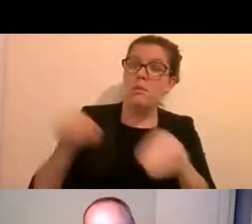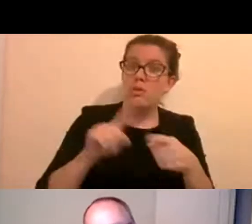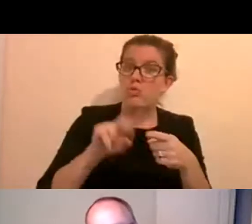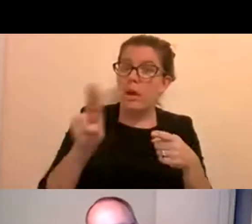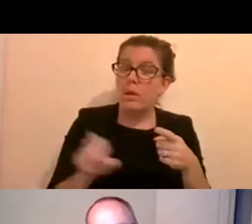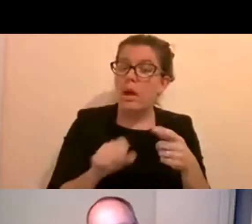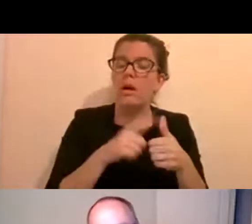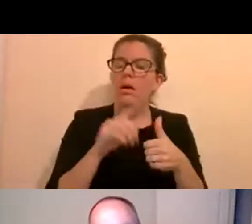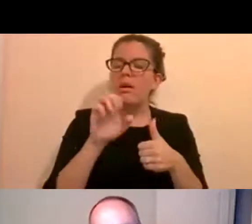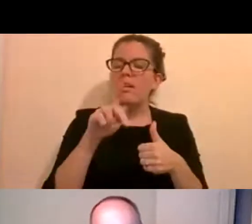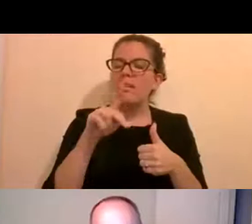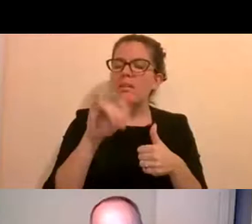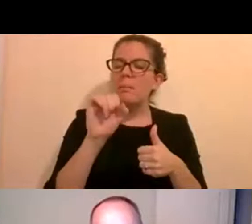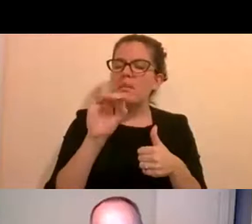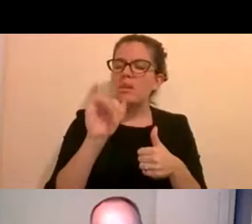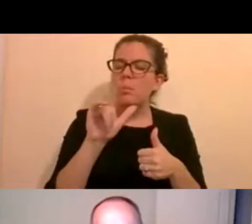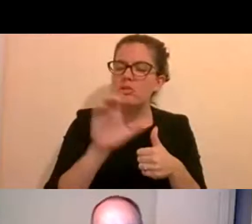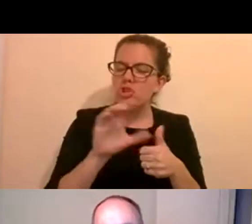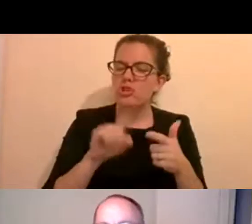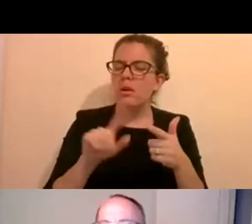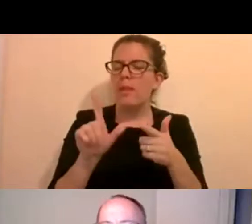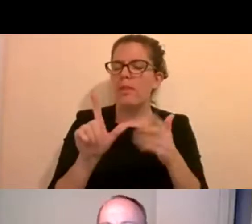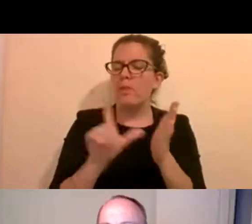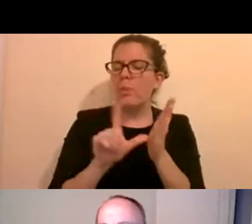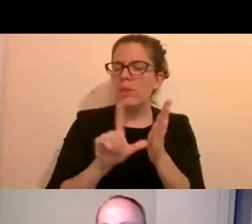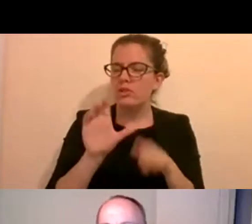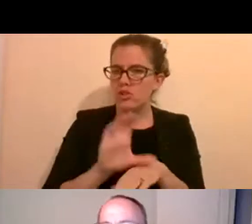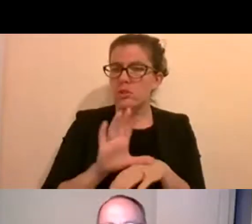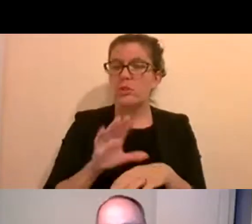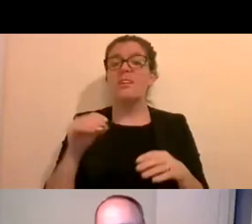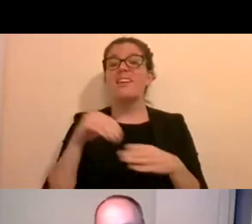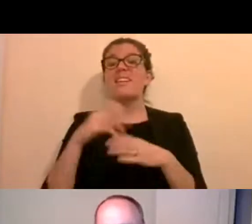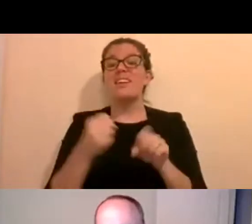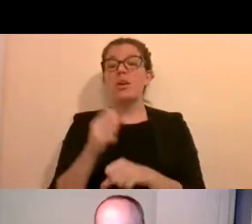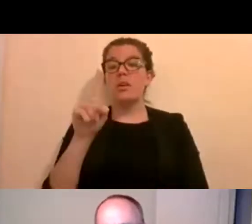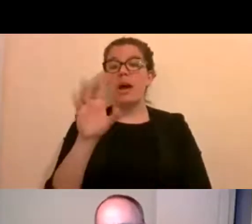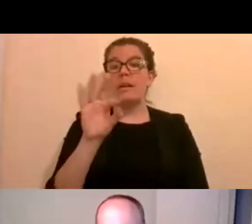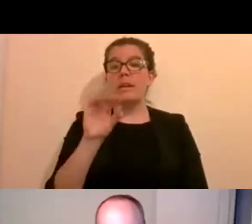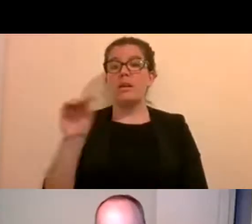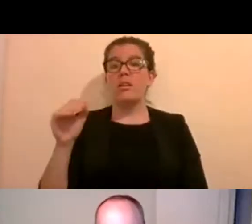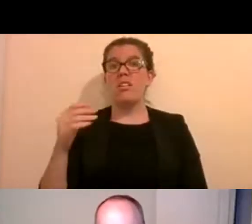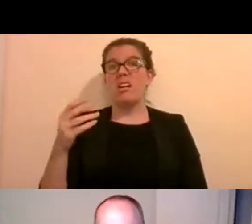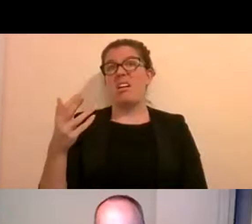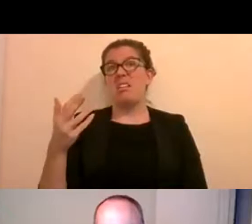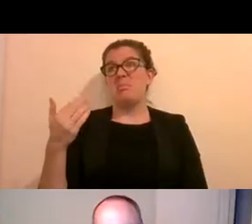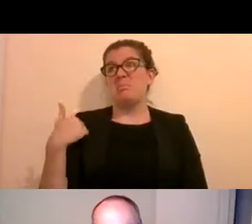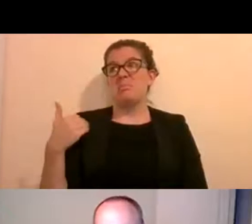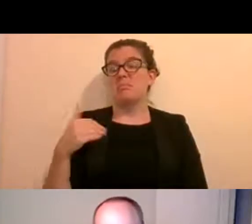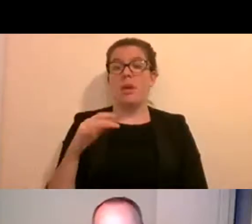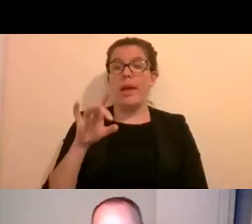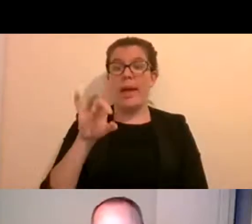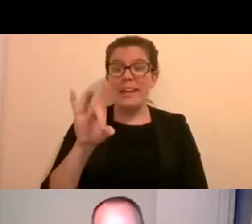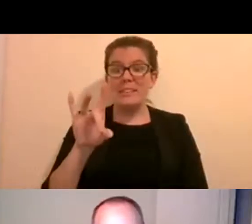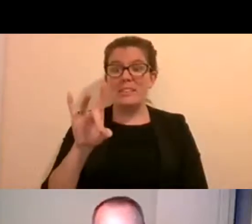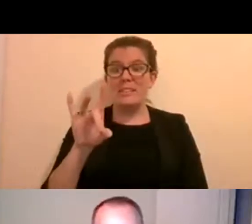Lutheran Church and some others. But in 1900, there were like 8 ordained Episcopal priests. And if you